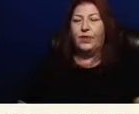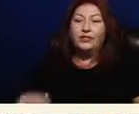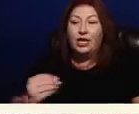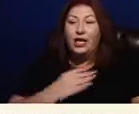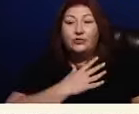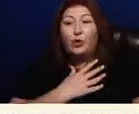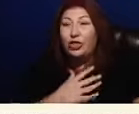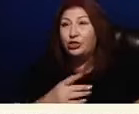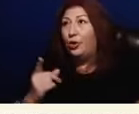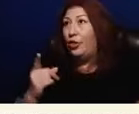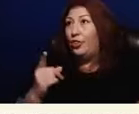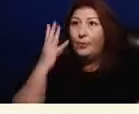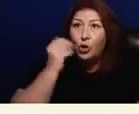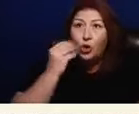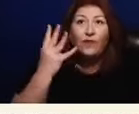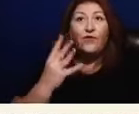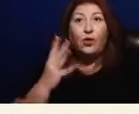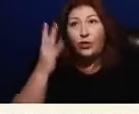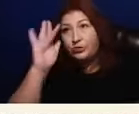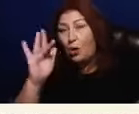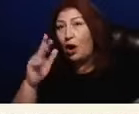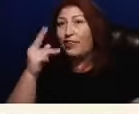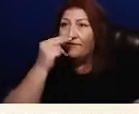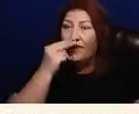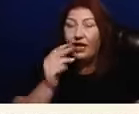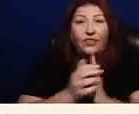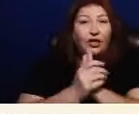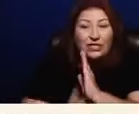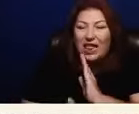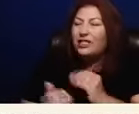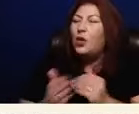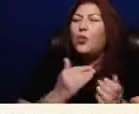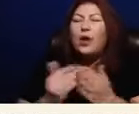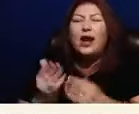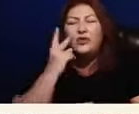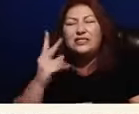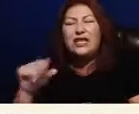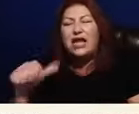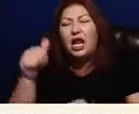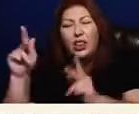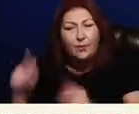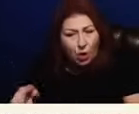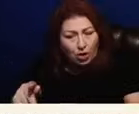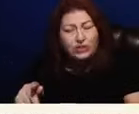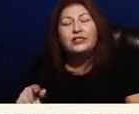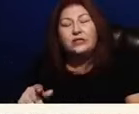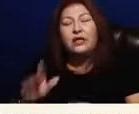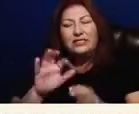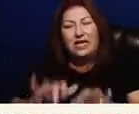they're smart, they're funny, they're talented, whatever it is that you see in other people, type that into the comment box.